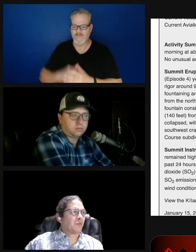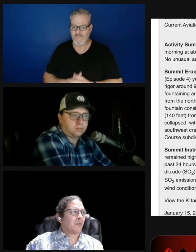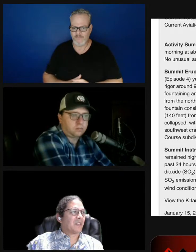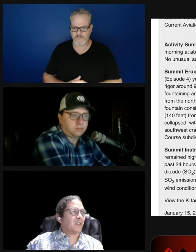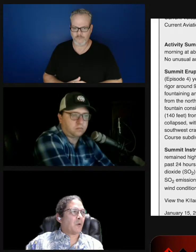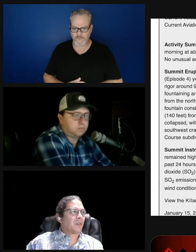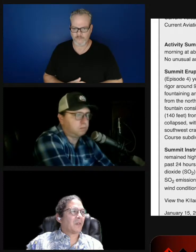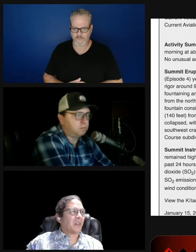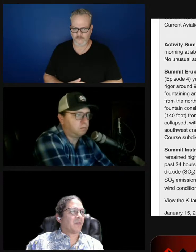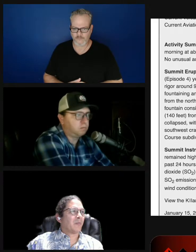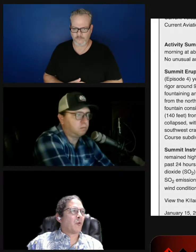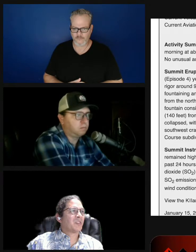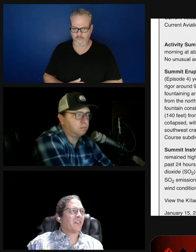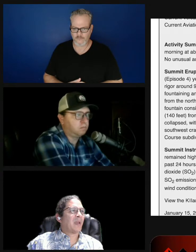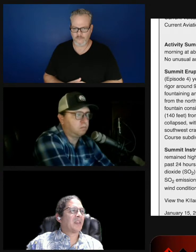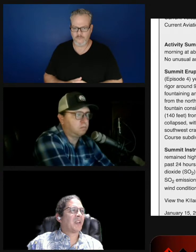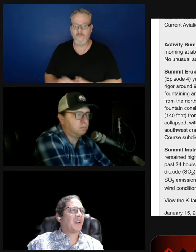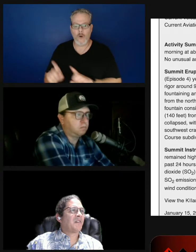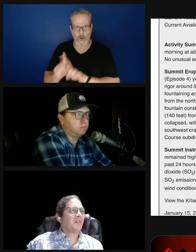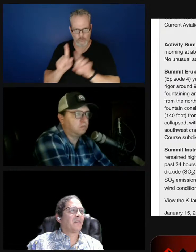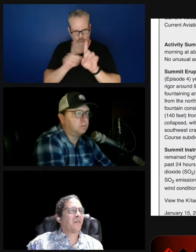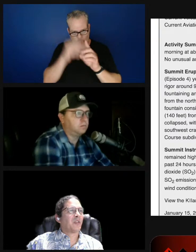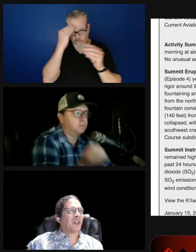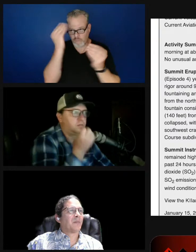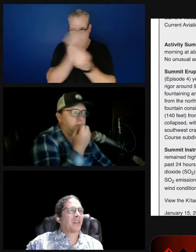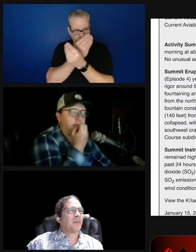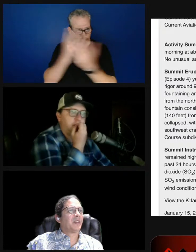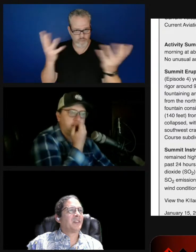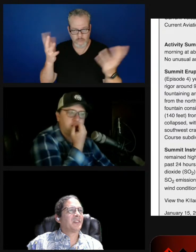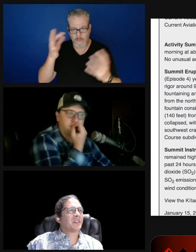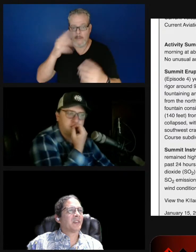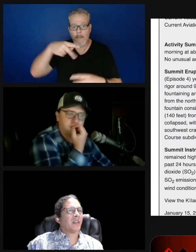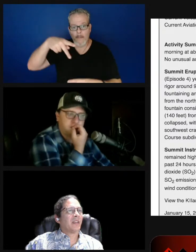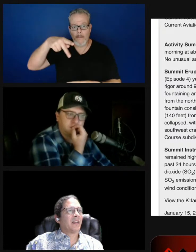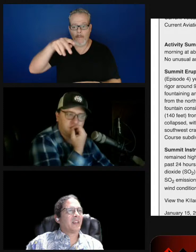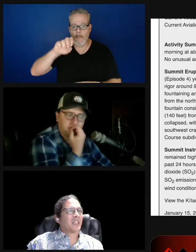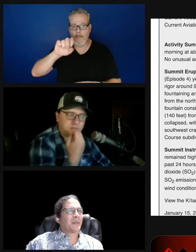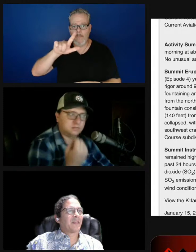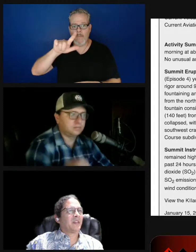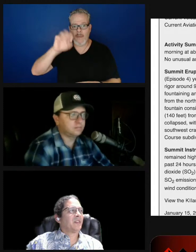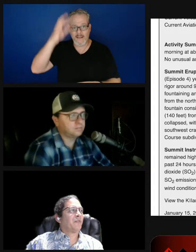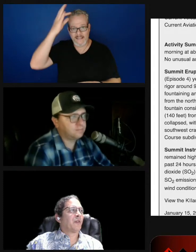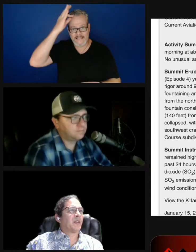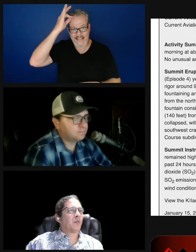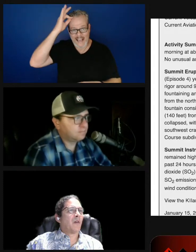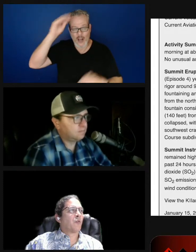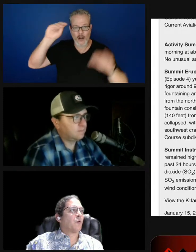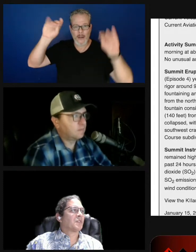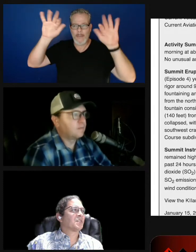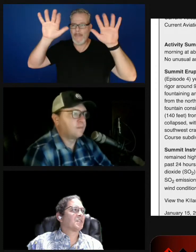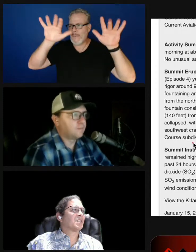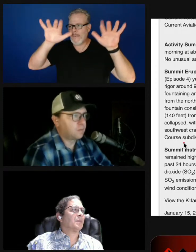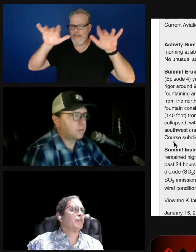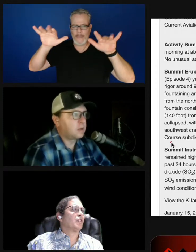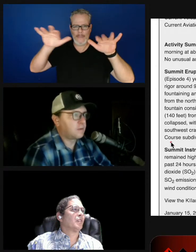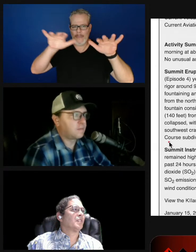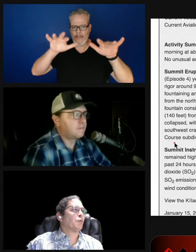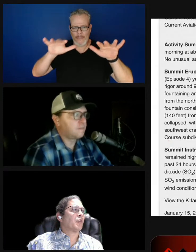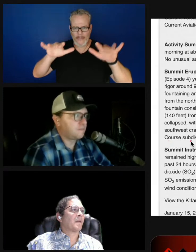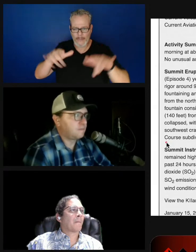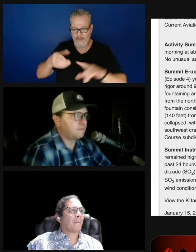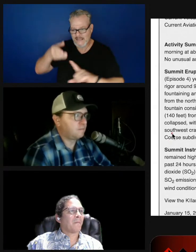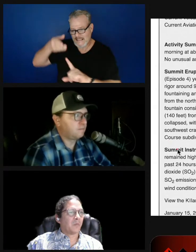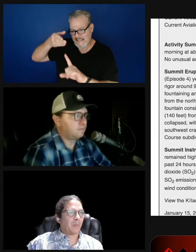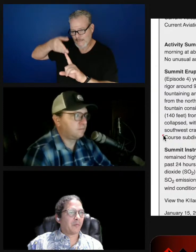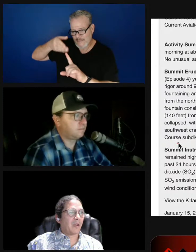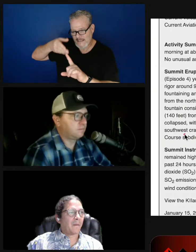And here's where we note there's reports of Pele's hair falling on nearby communities, specifically at the Volcano Golf Course subdivision this